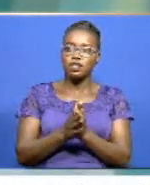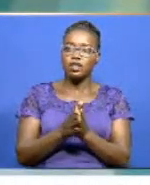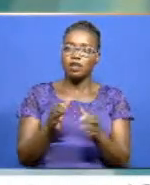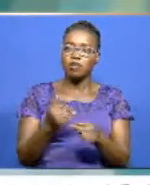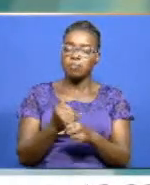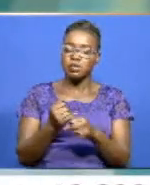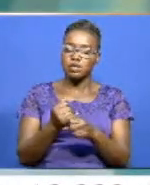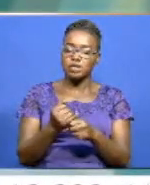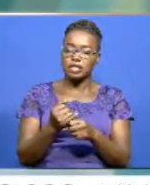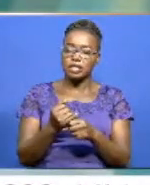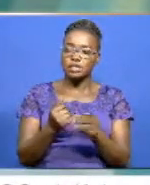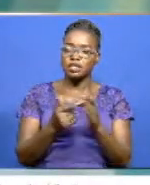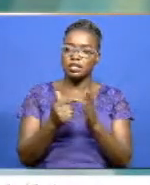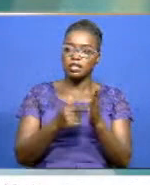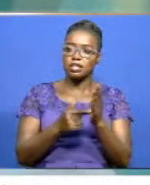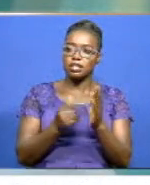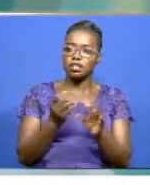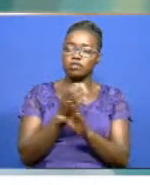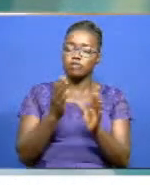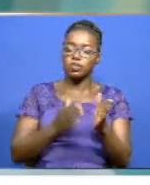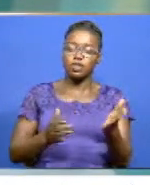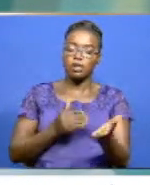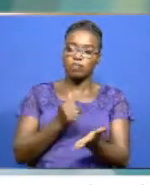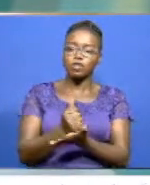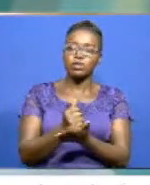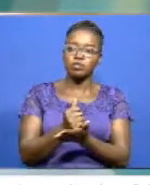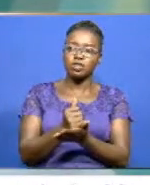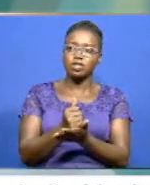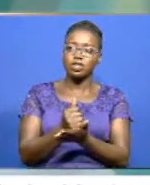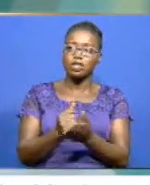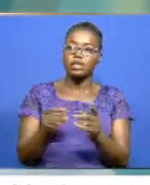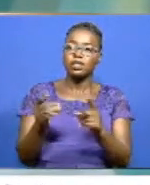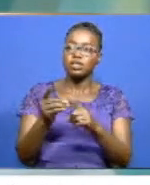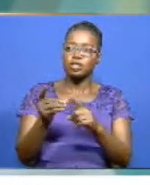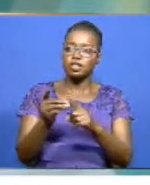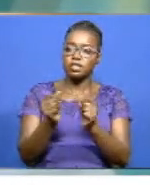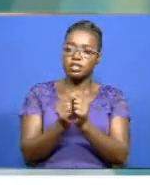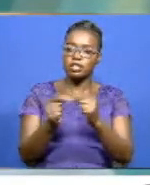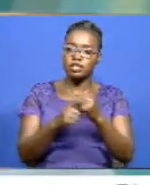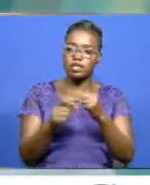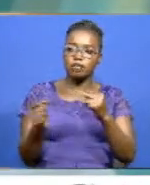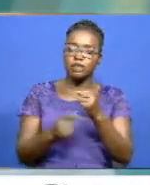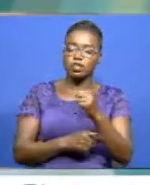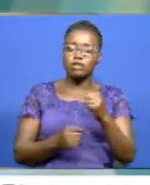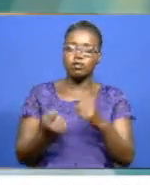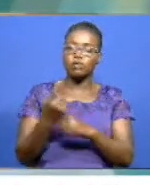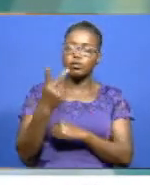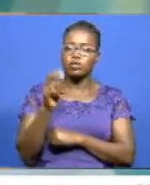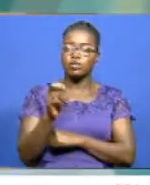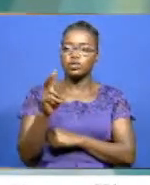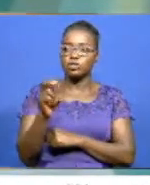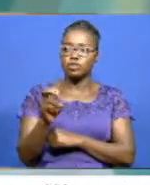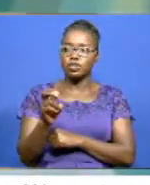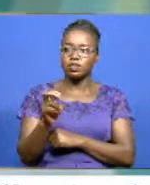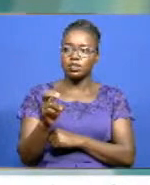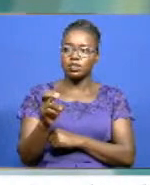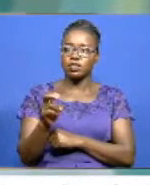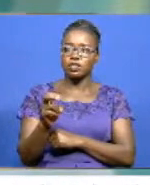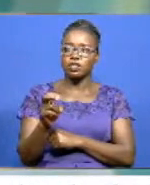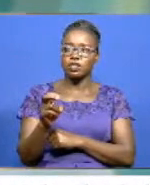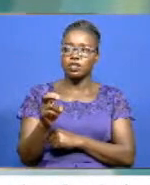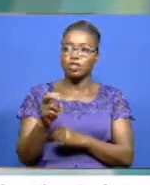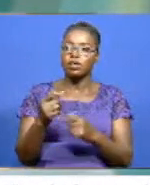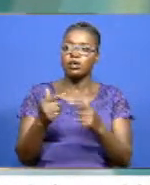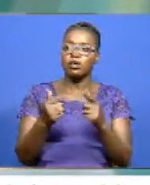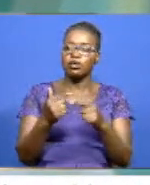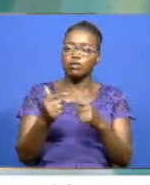since a Data Commissioner was appointed on the 16th of November, the year 2020, just giving an update on the progress